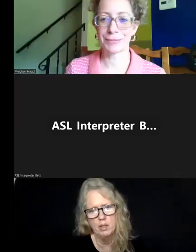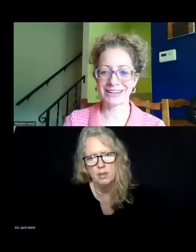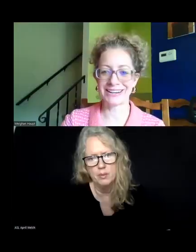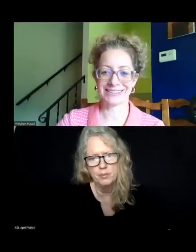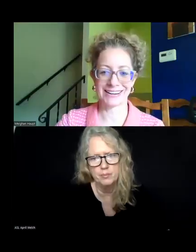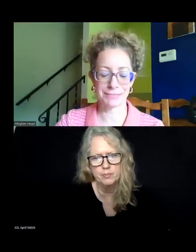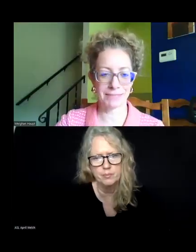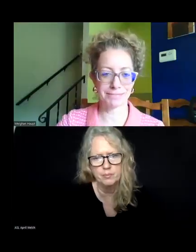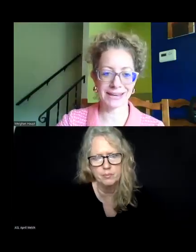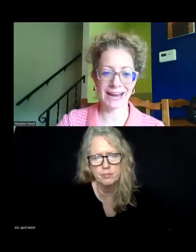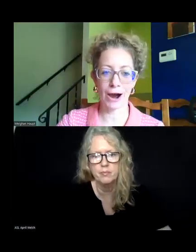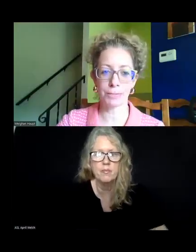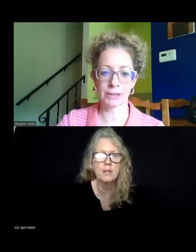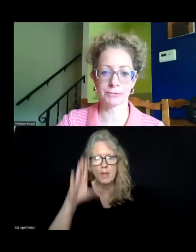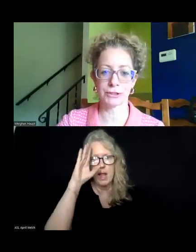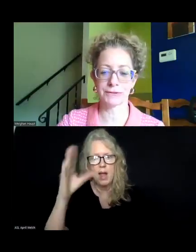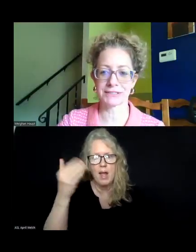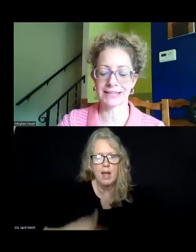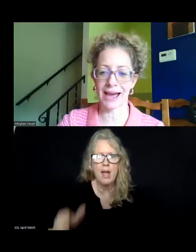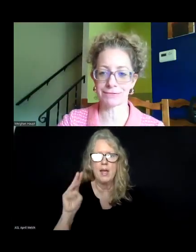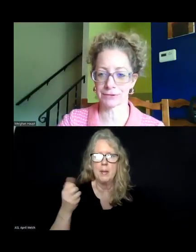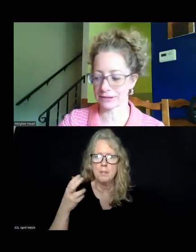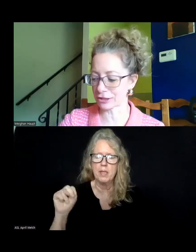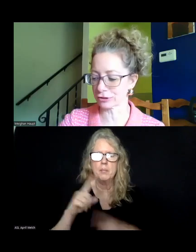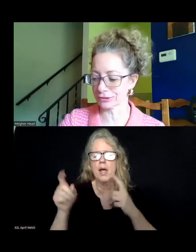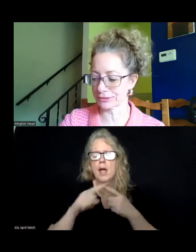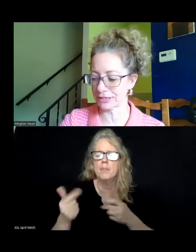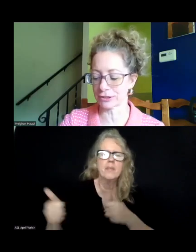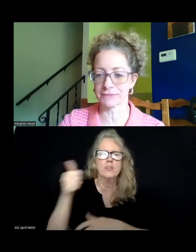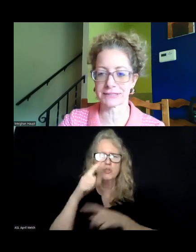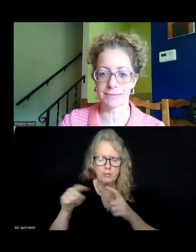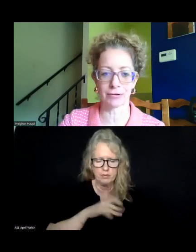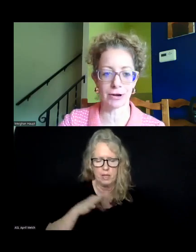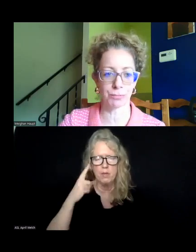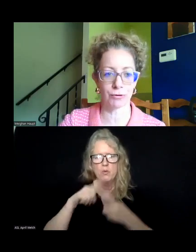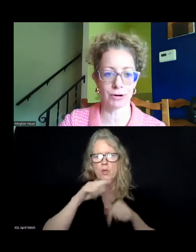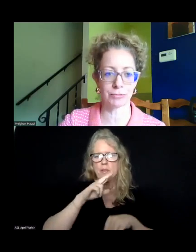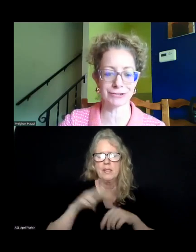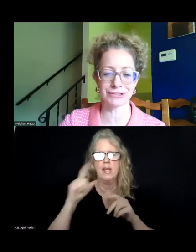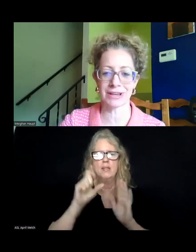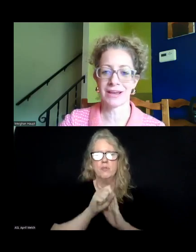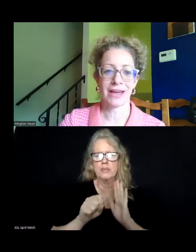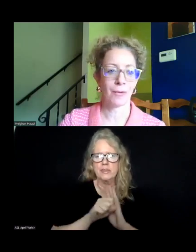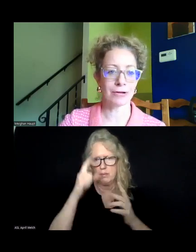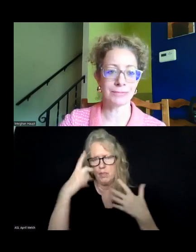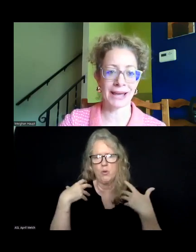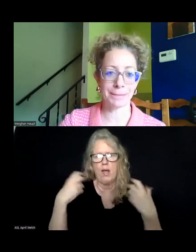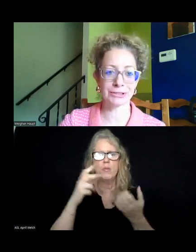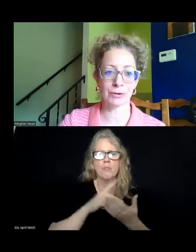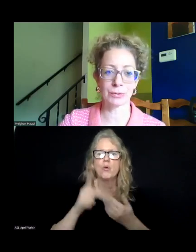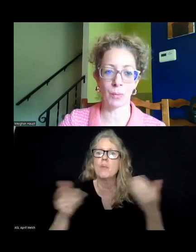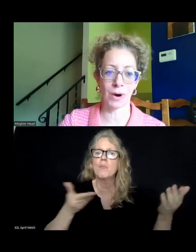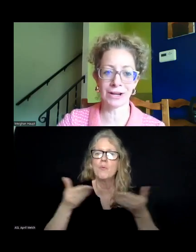Hi, everybody. I'm Megan Haupt. I'm Chief of Staff for the National Association of State Mental Health Program Directors. Welcome